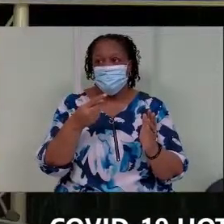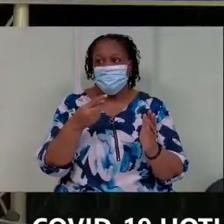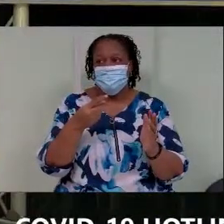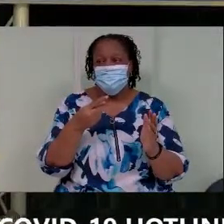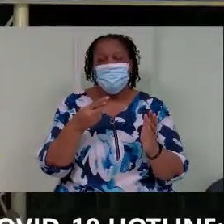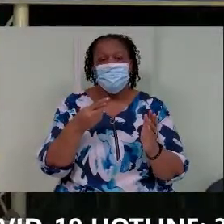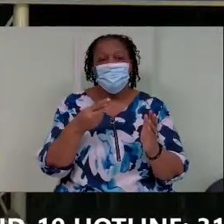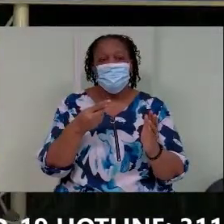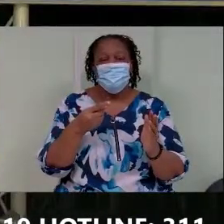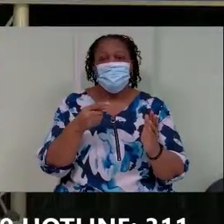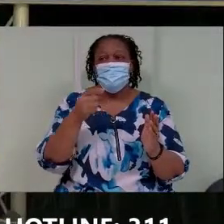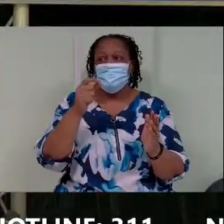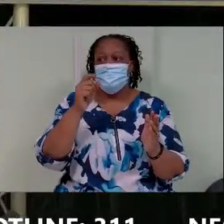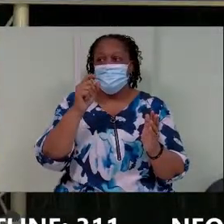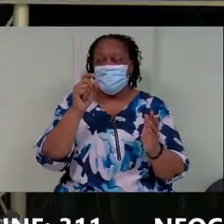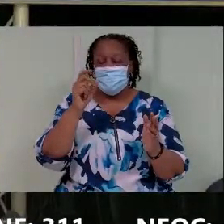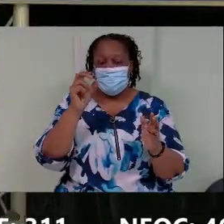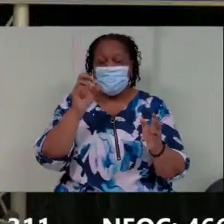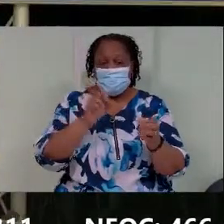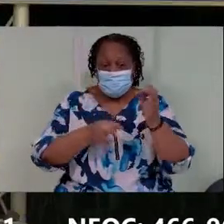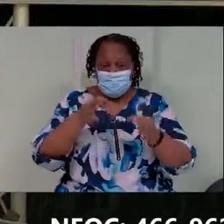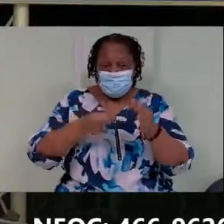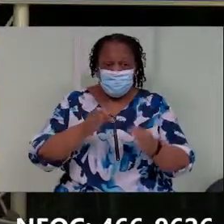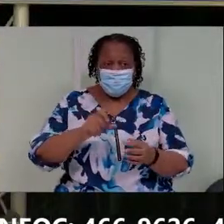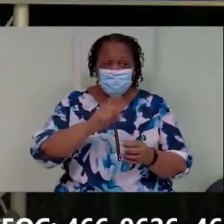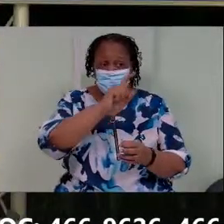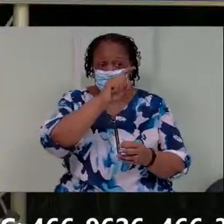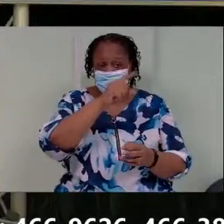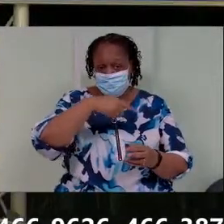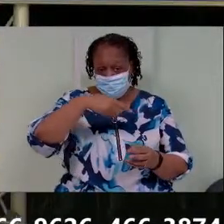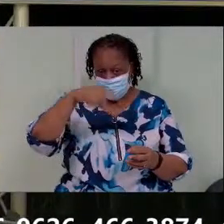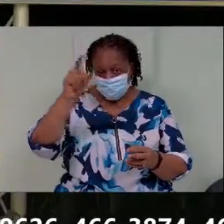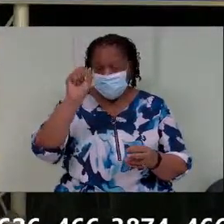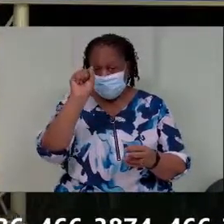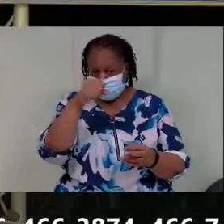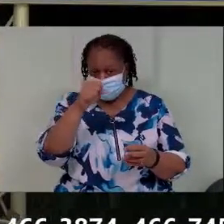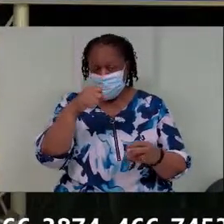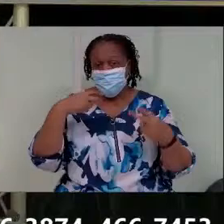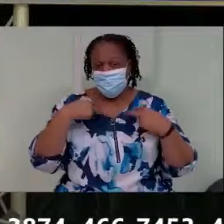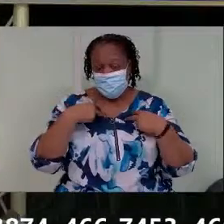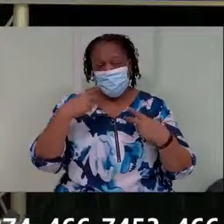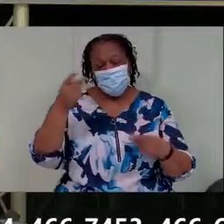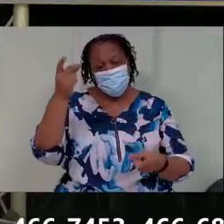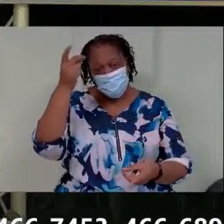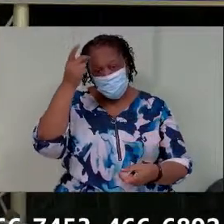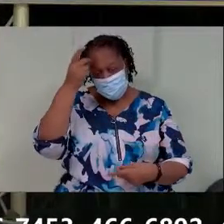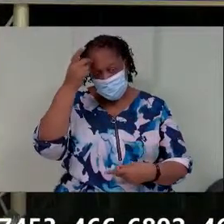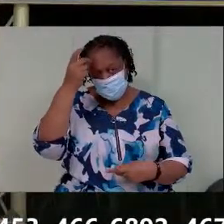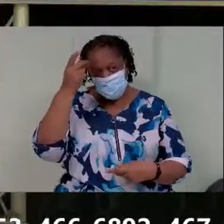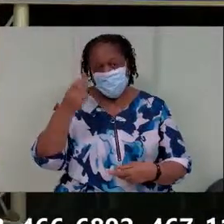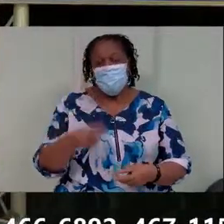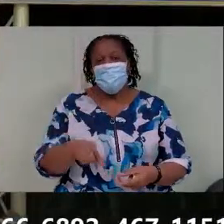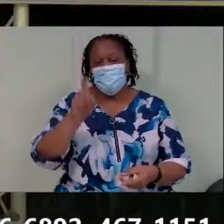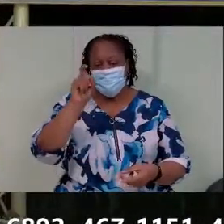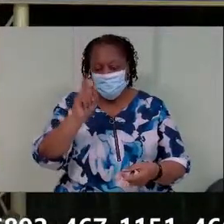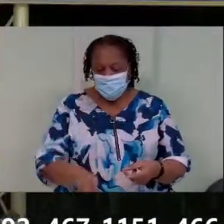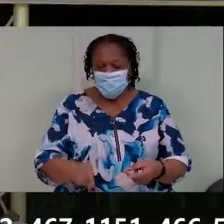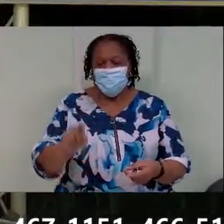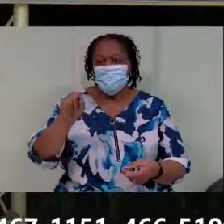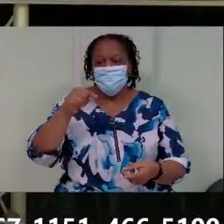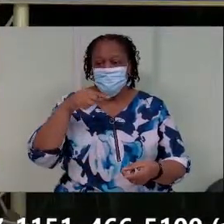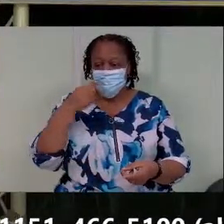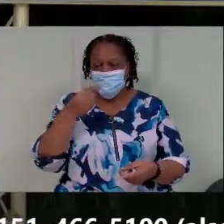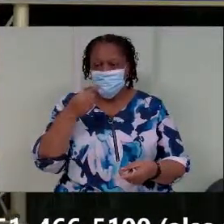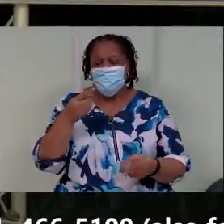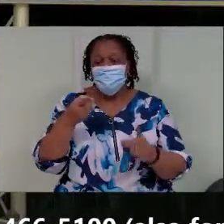private medical lab and the person so tested shall immediately report and forward the results to